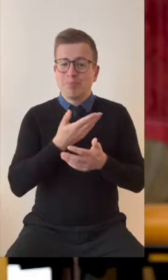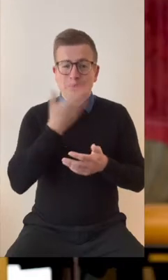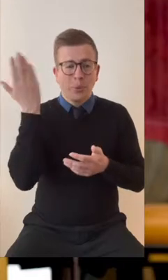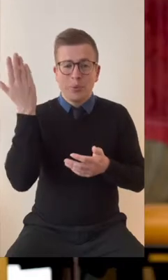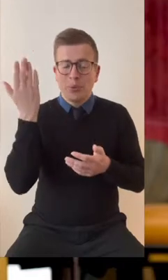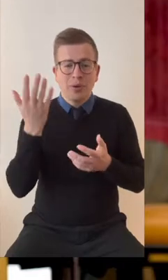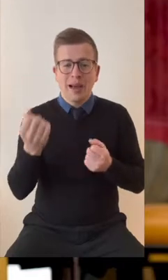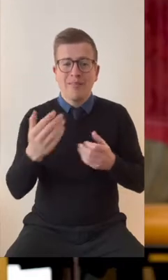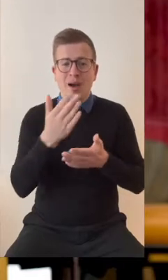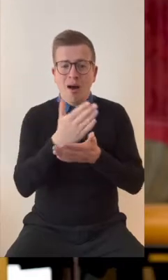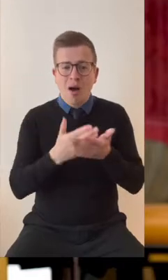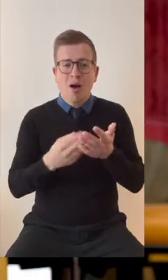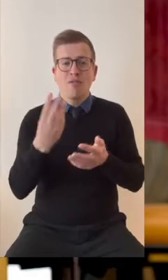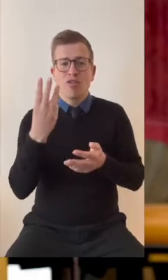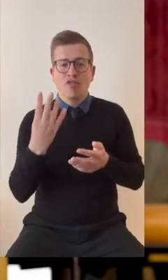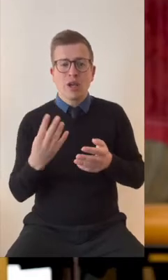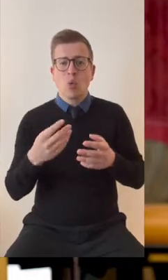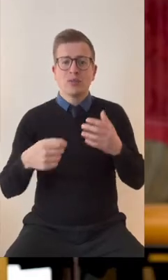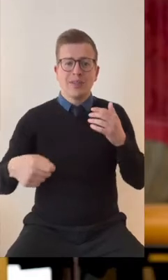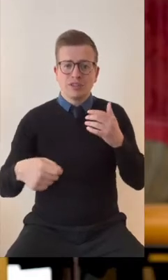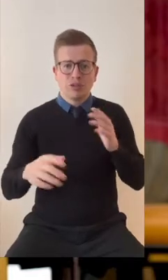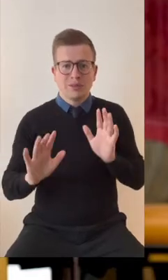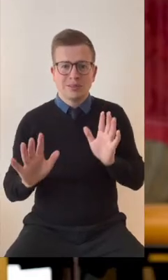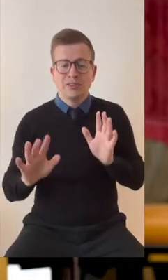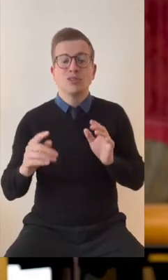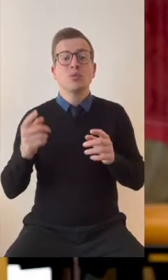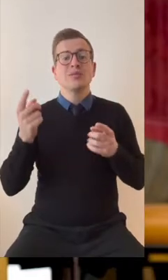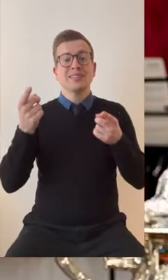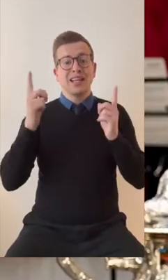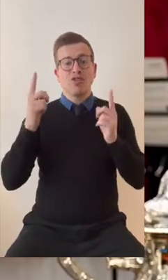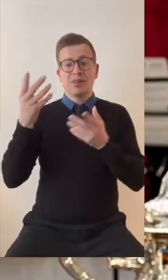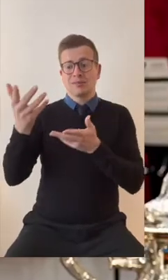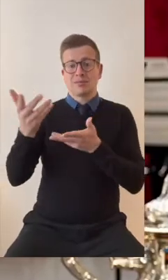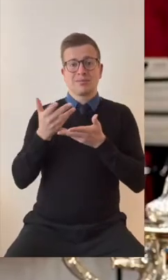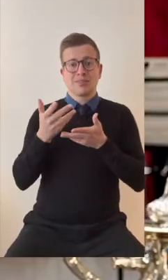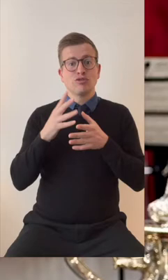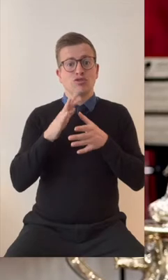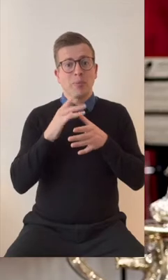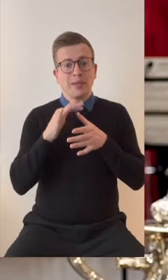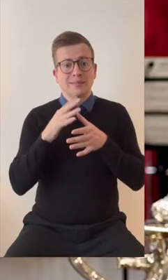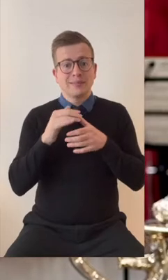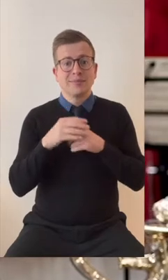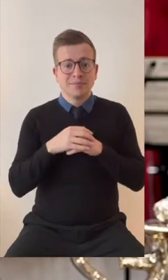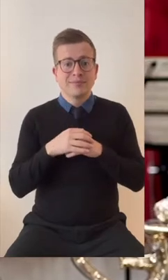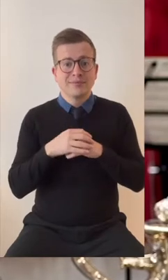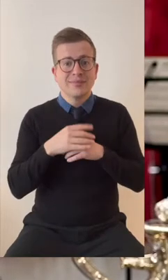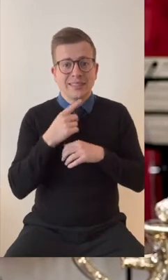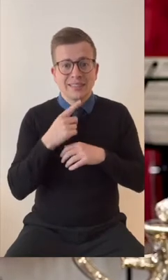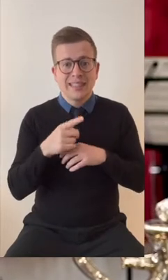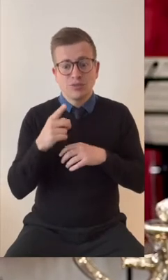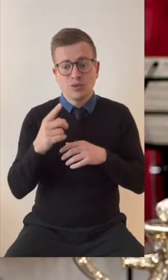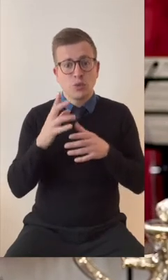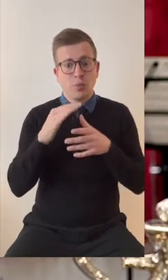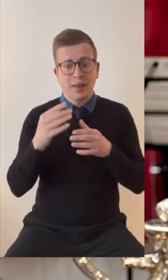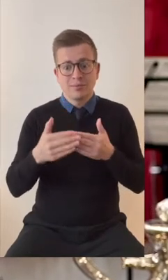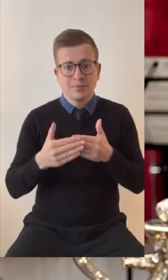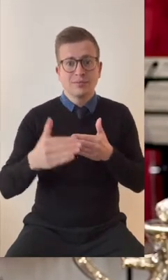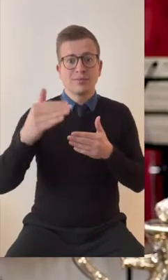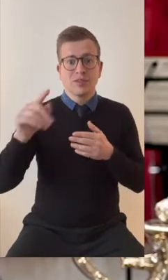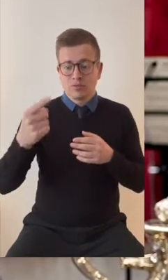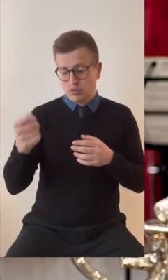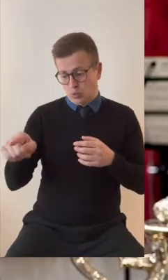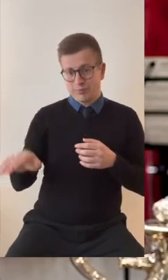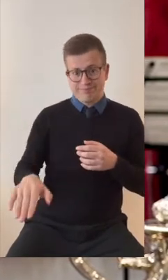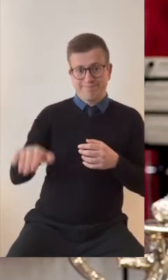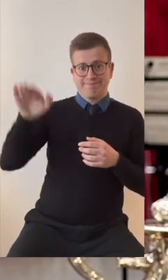and three-quarter-sized instruments. So the director there gave me a trumpet and said, "Play this until you're a bit